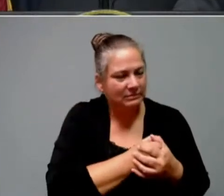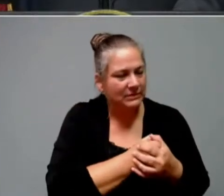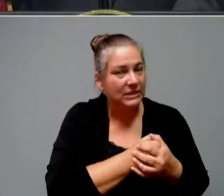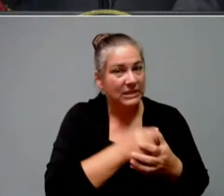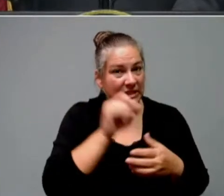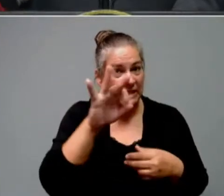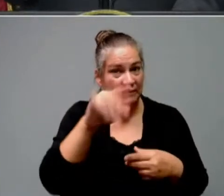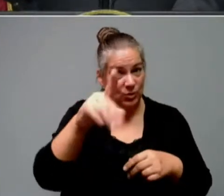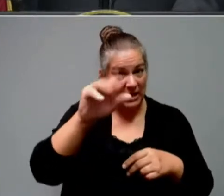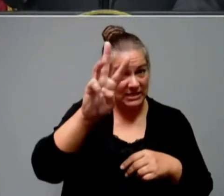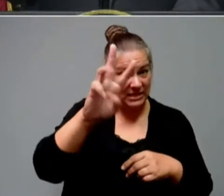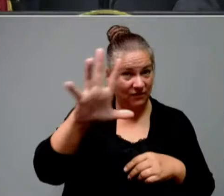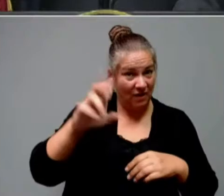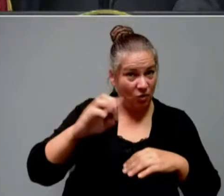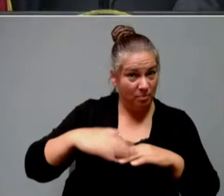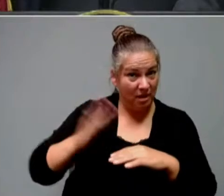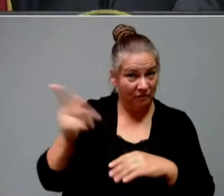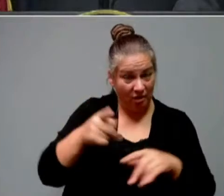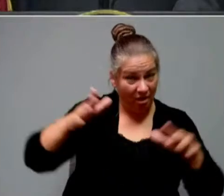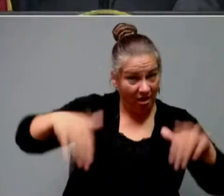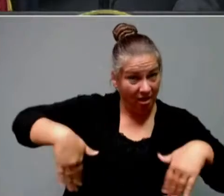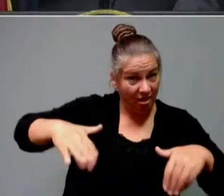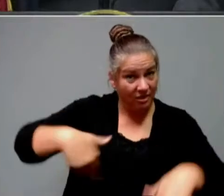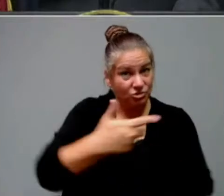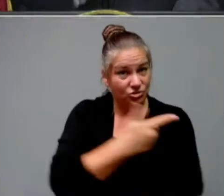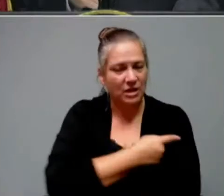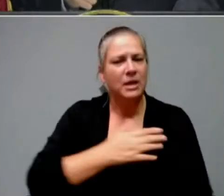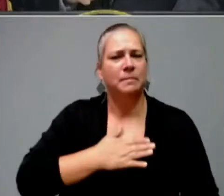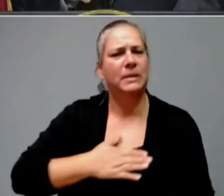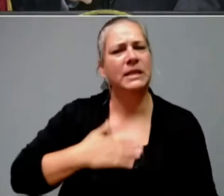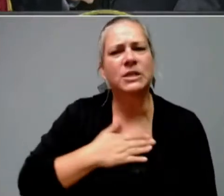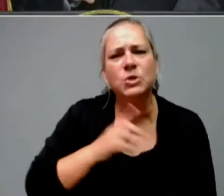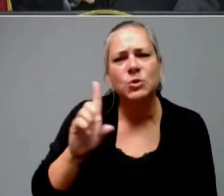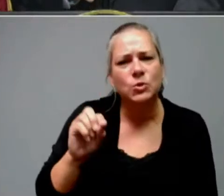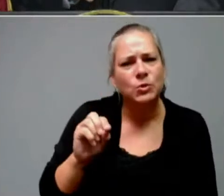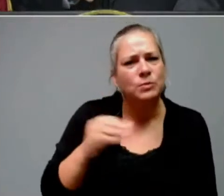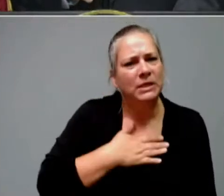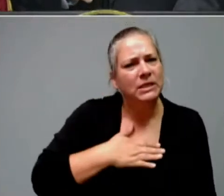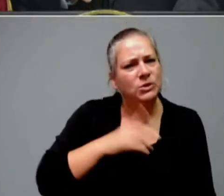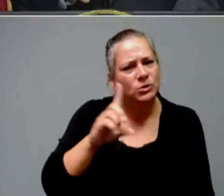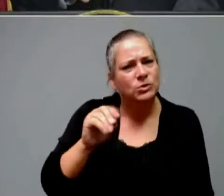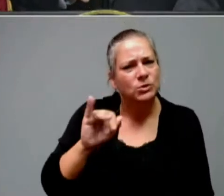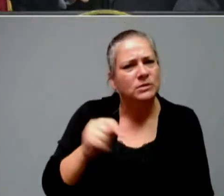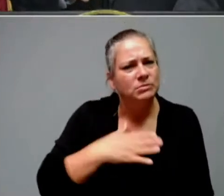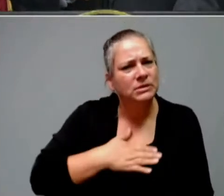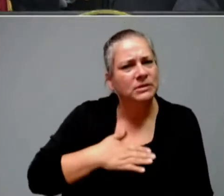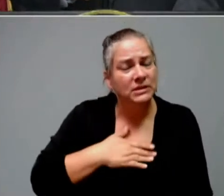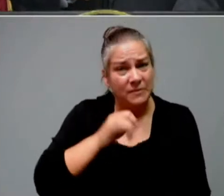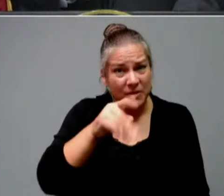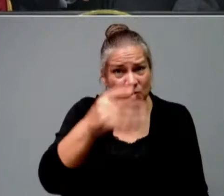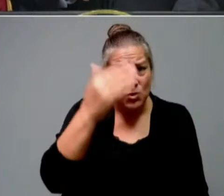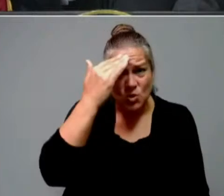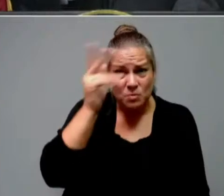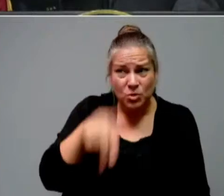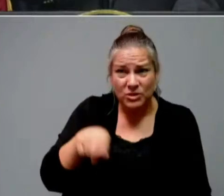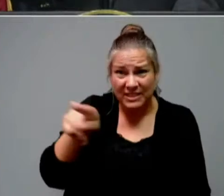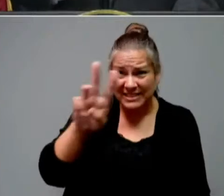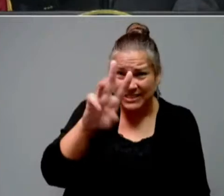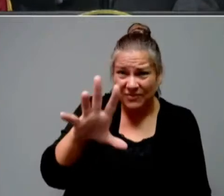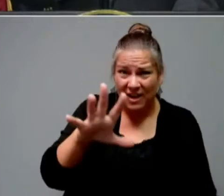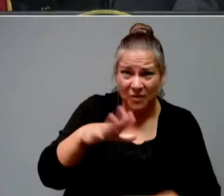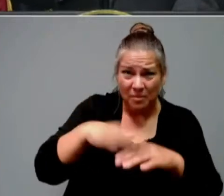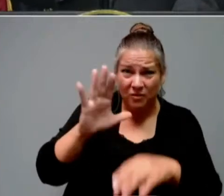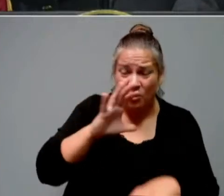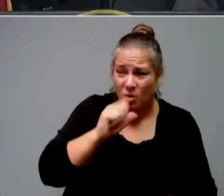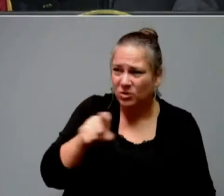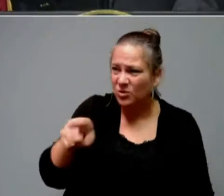65 and you haven't gotten your shot yet, please get it. If you know of anyone over 65 that hadn't gotten their vaccine yet,